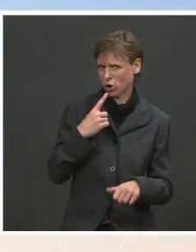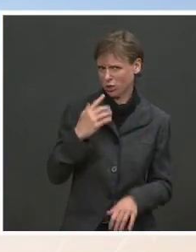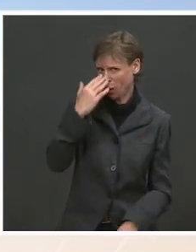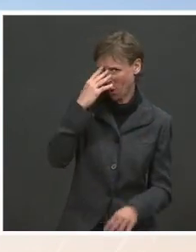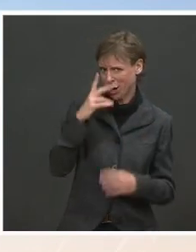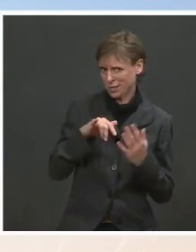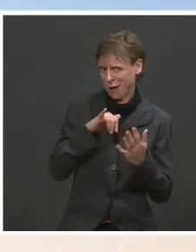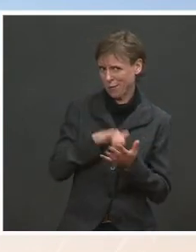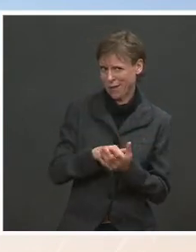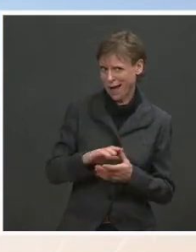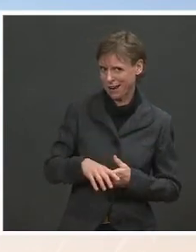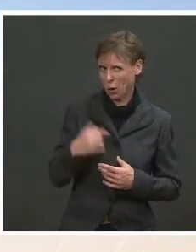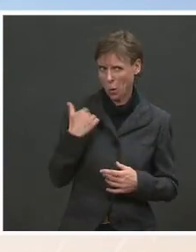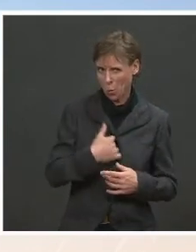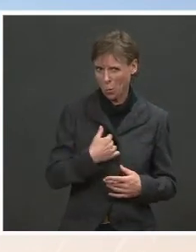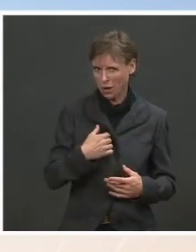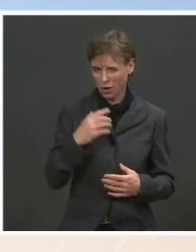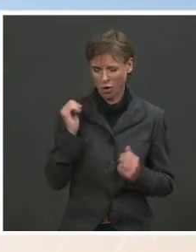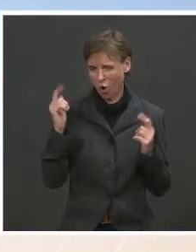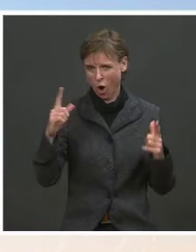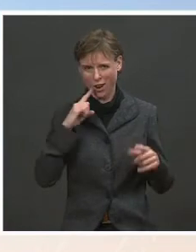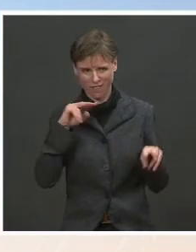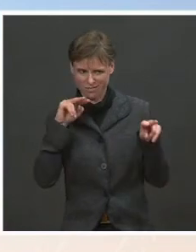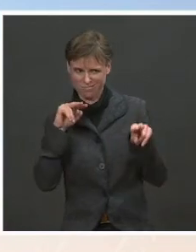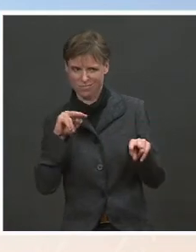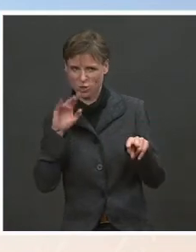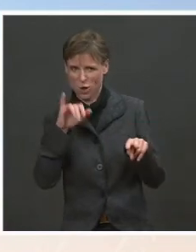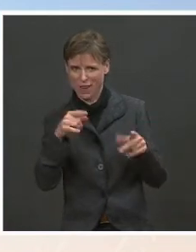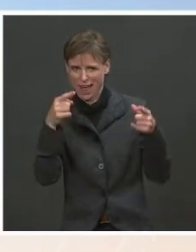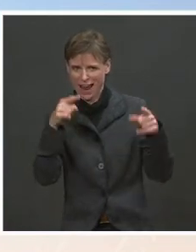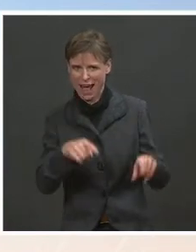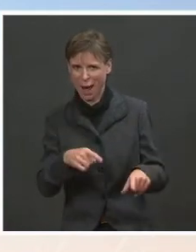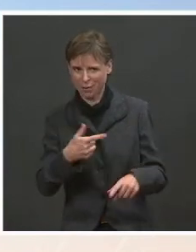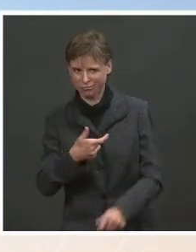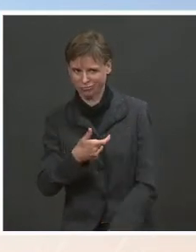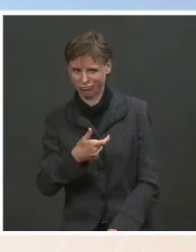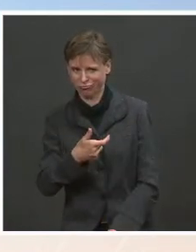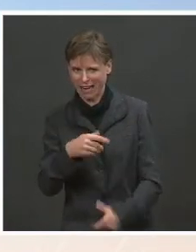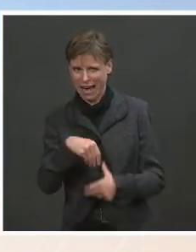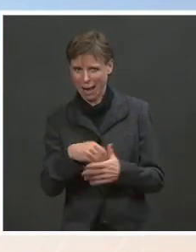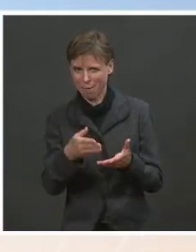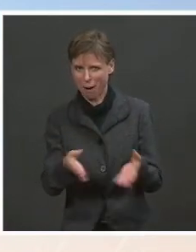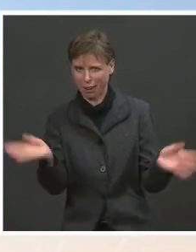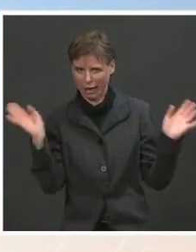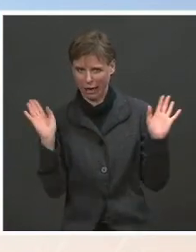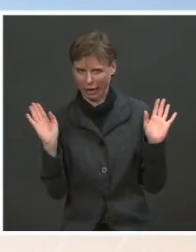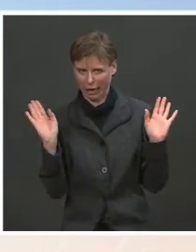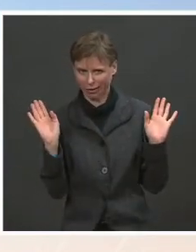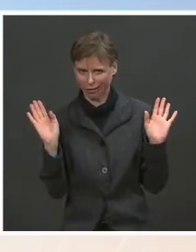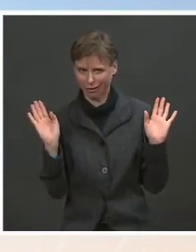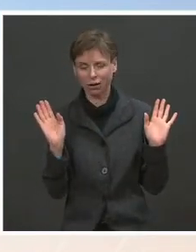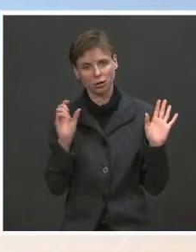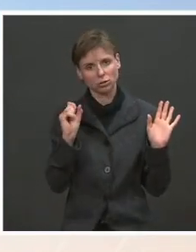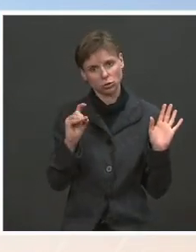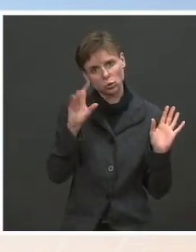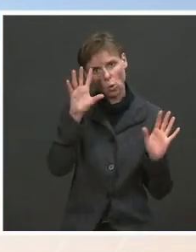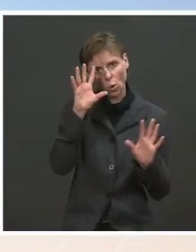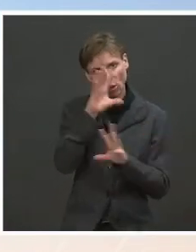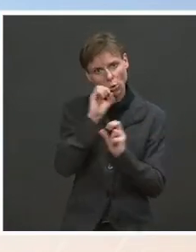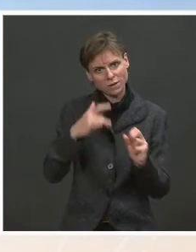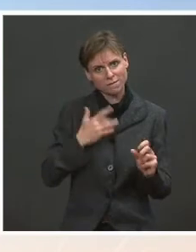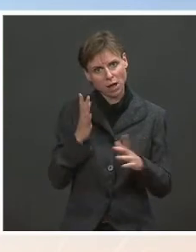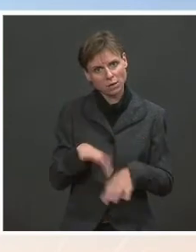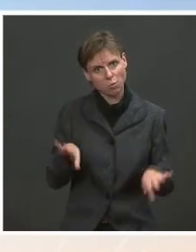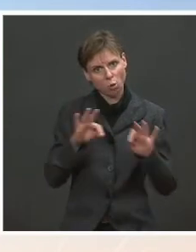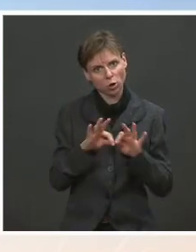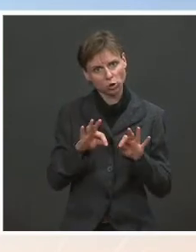think we all saw that play out in public. So the president felt it was important to release the unclassified version of this report, which,